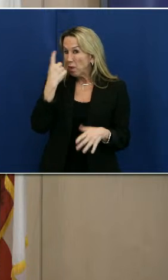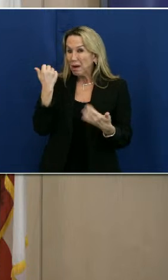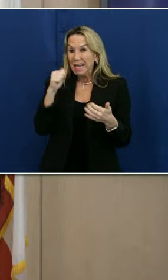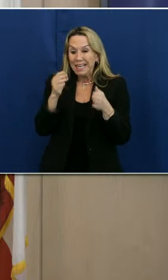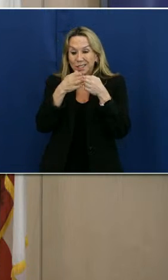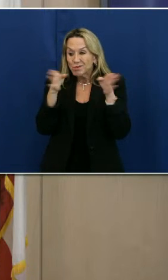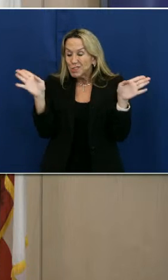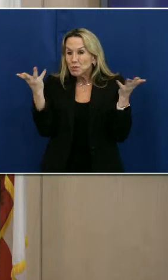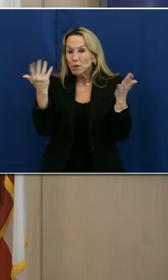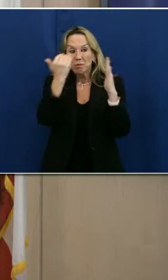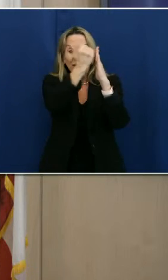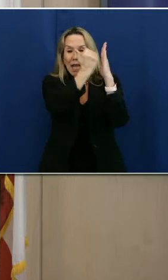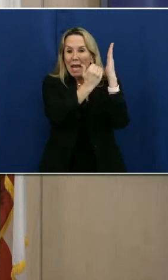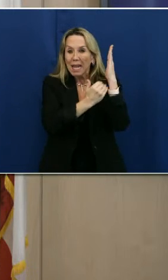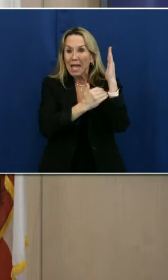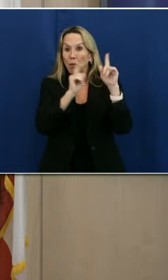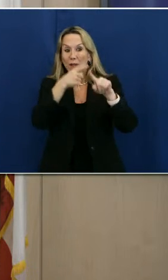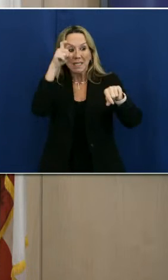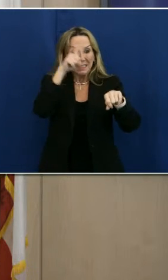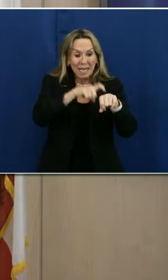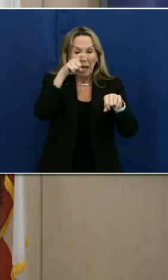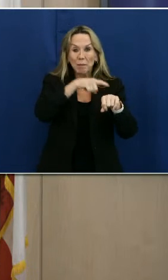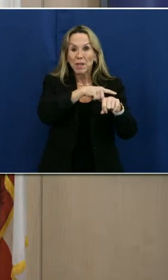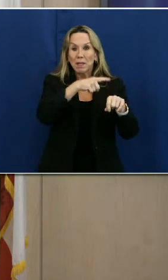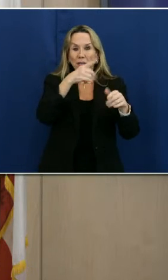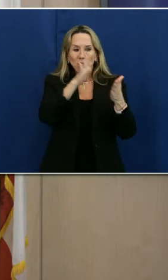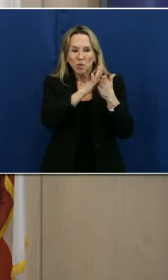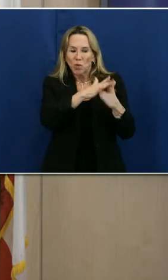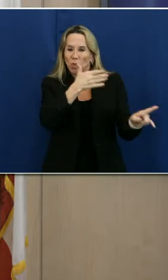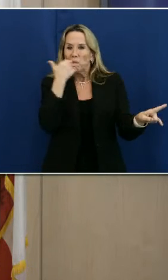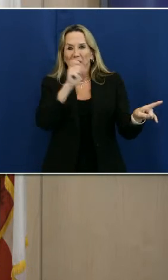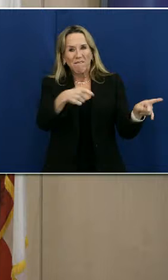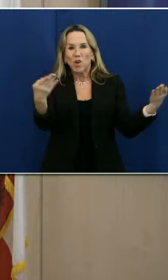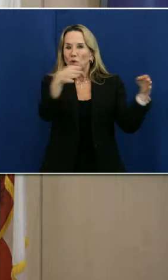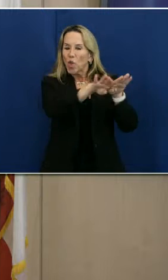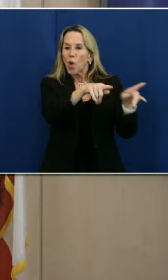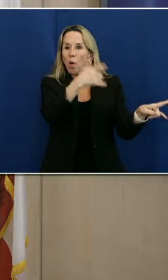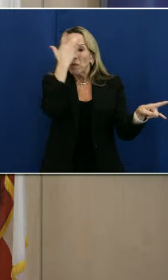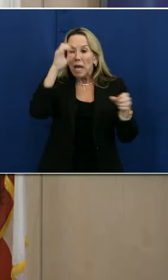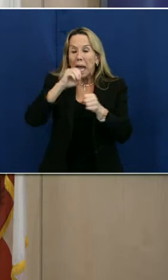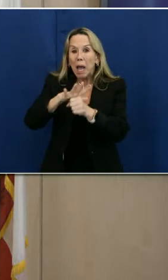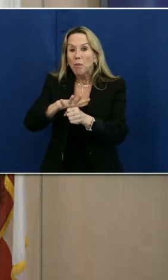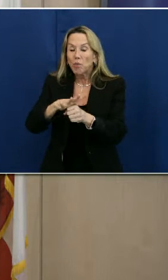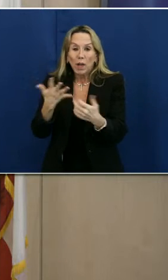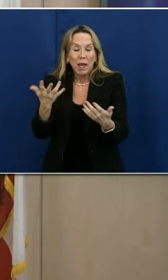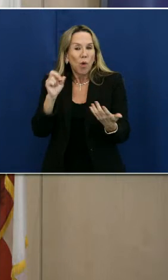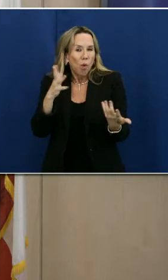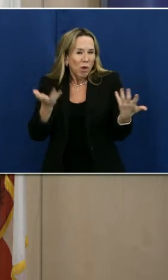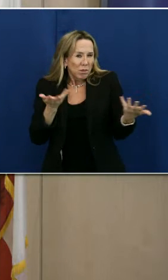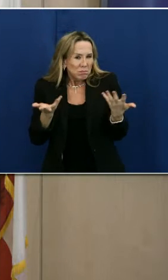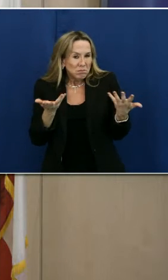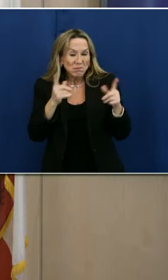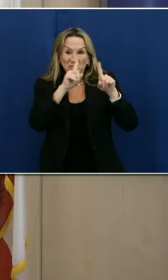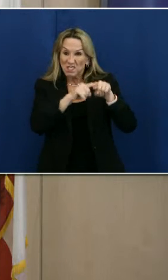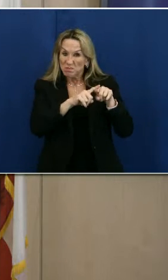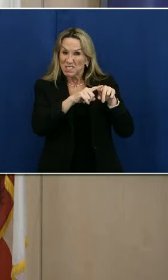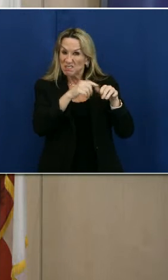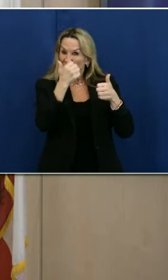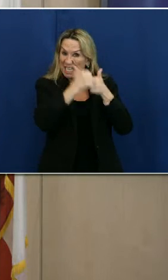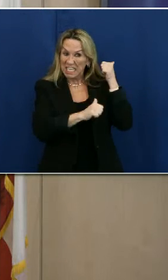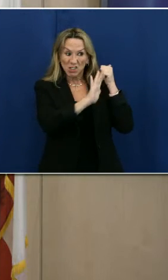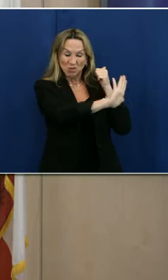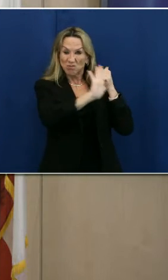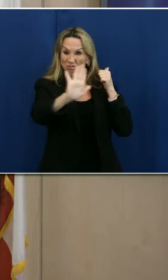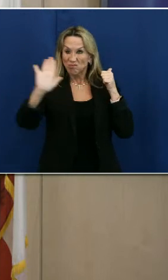guidance on when a school has to close because of an outbreak, or is that at the discretion of each and